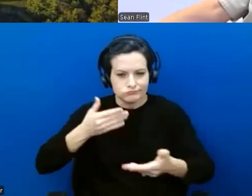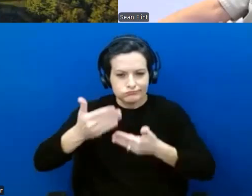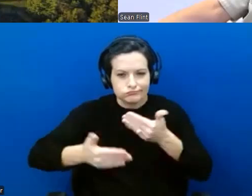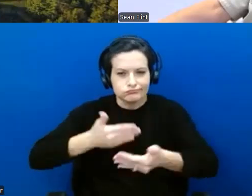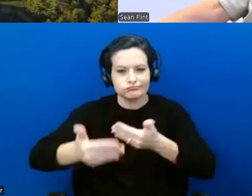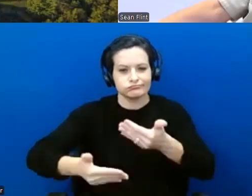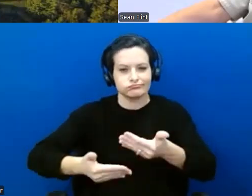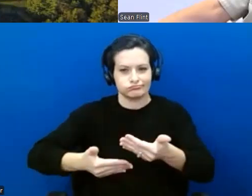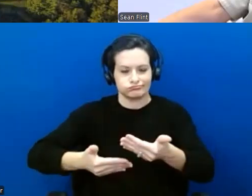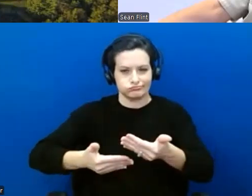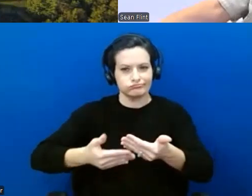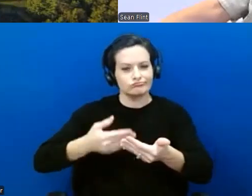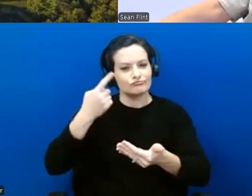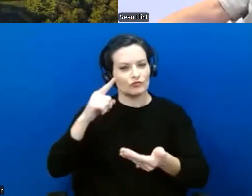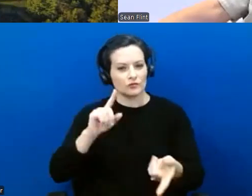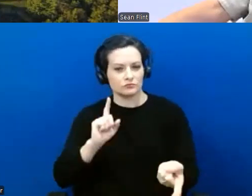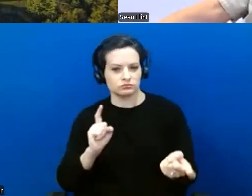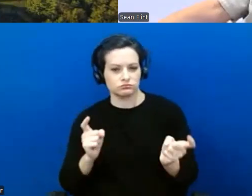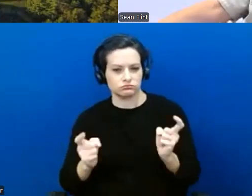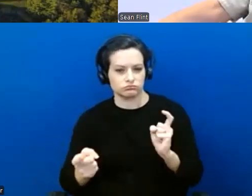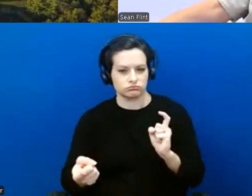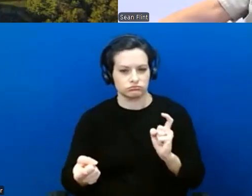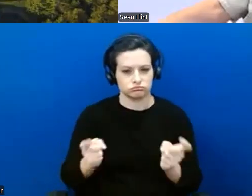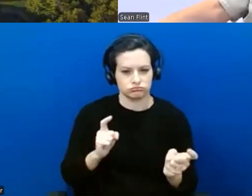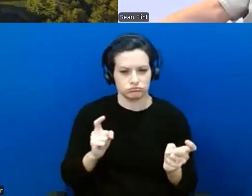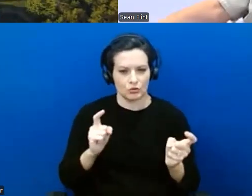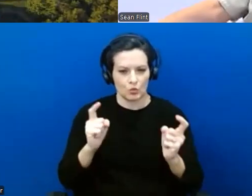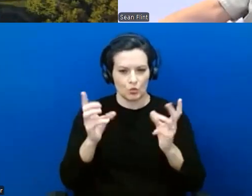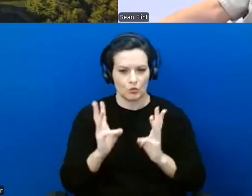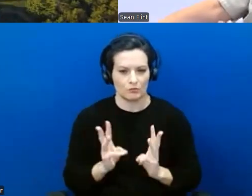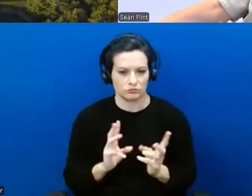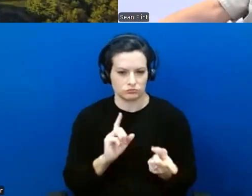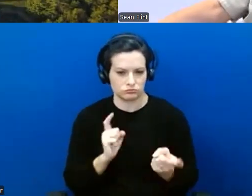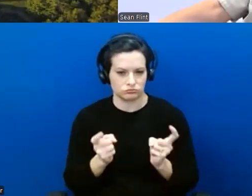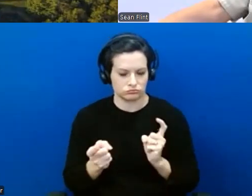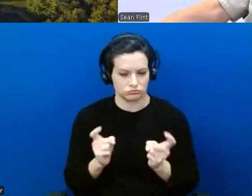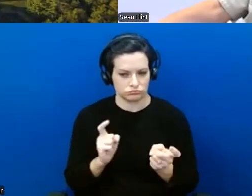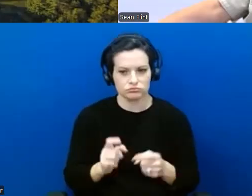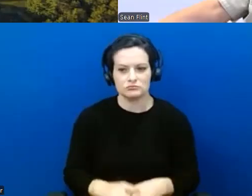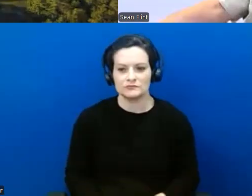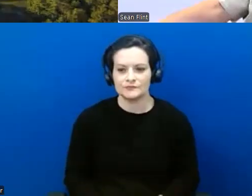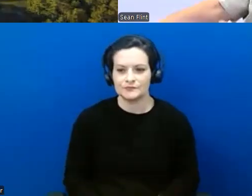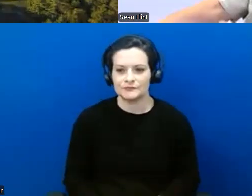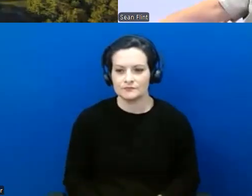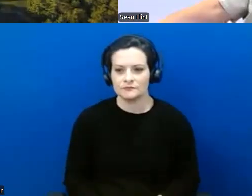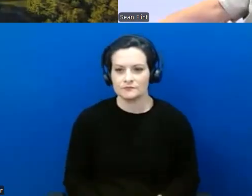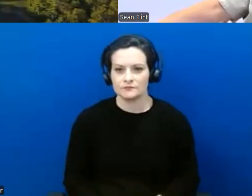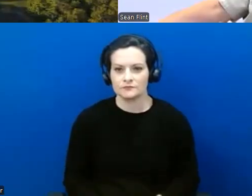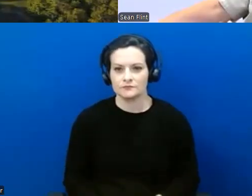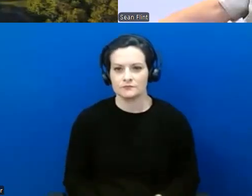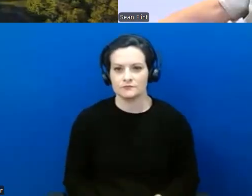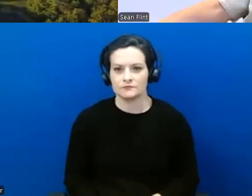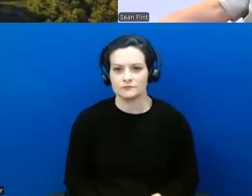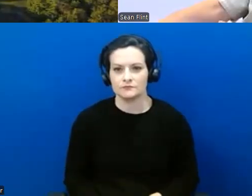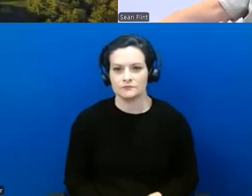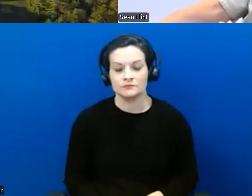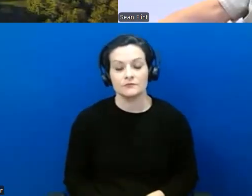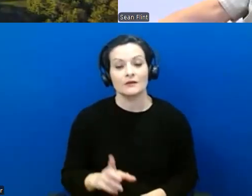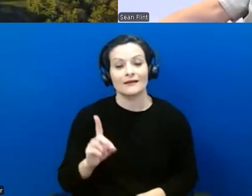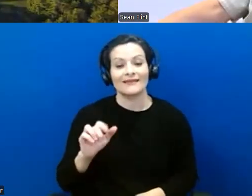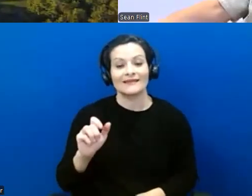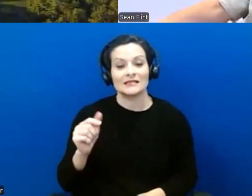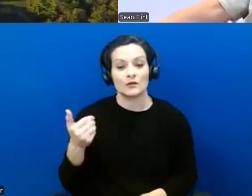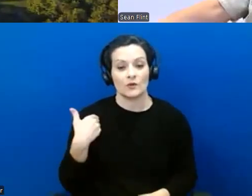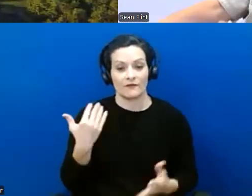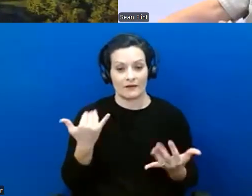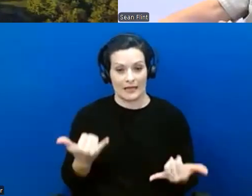of adaptation and climate change, I'm really thinking about how do we make the most use of the data we have now? Because